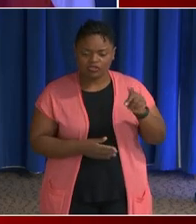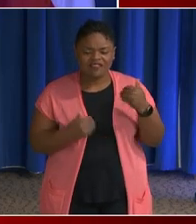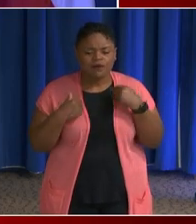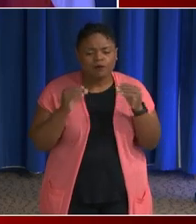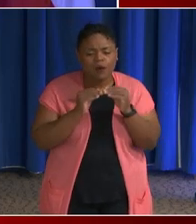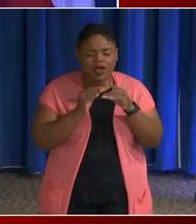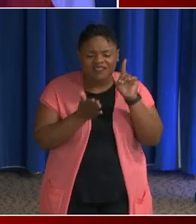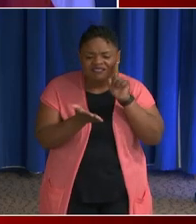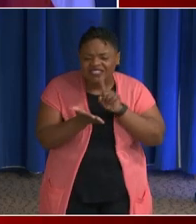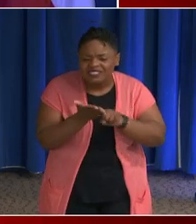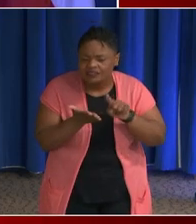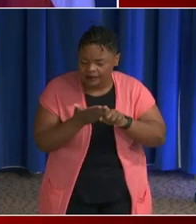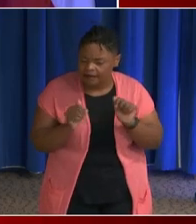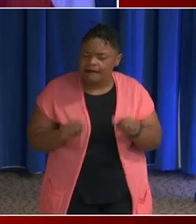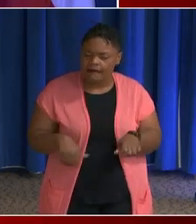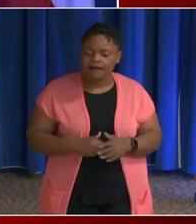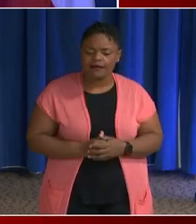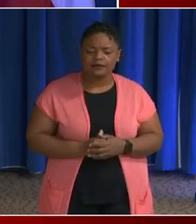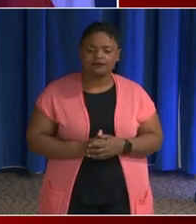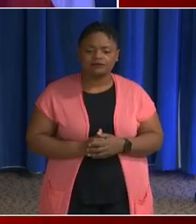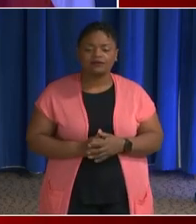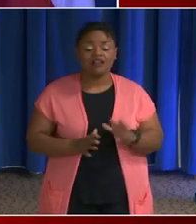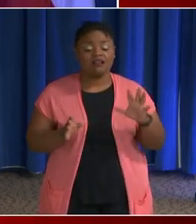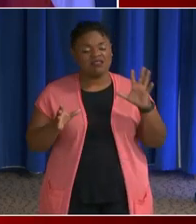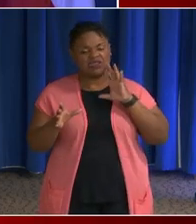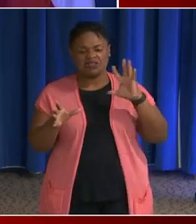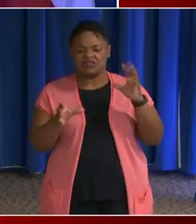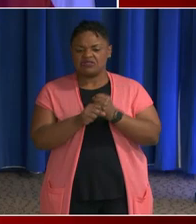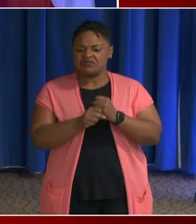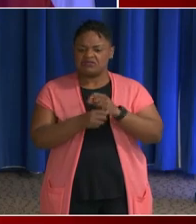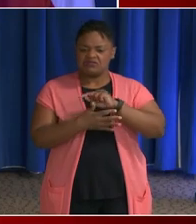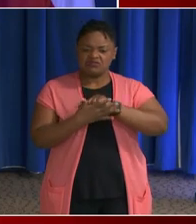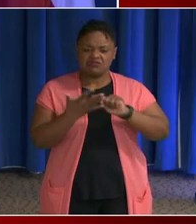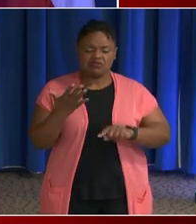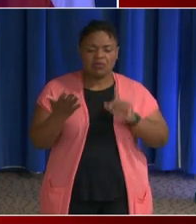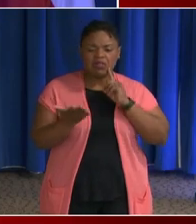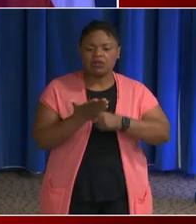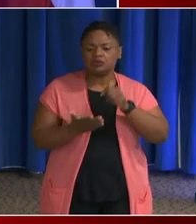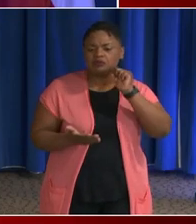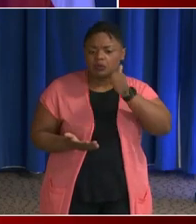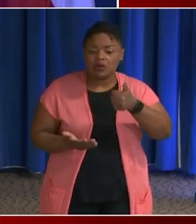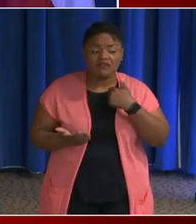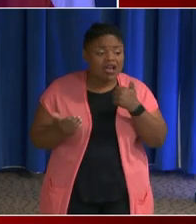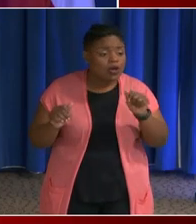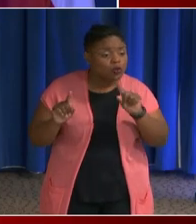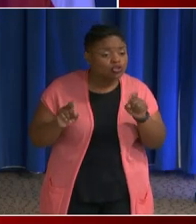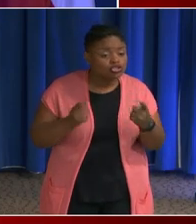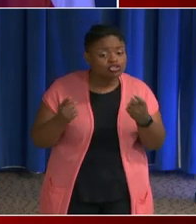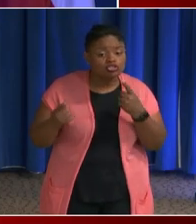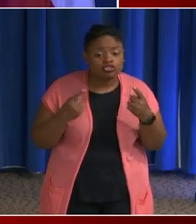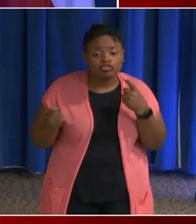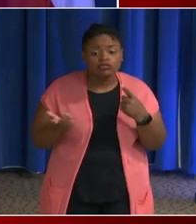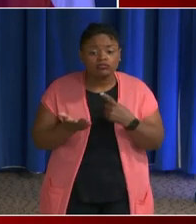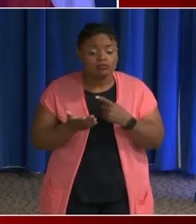So in a nutshell, those are the issues before the council tomorrow. I'm happy to take questions, and then I'll turn it over to the mayor.